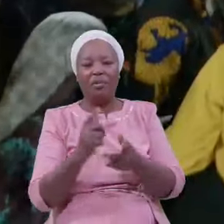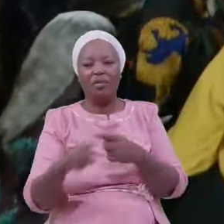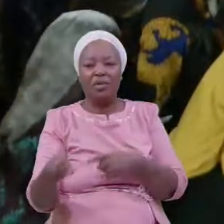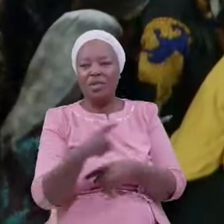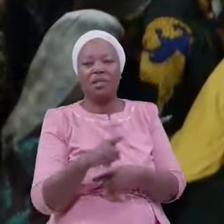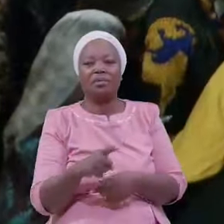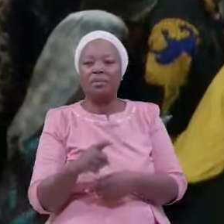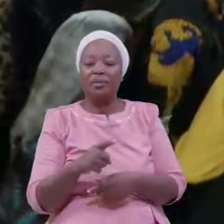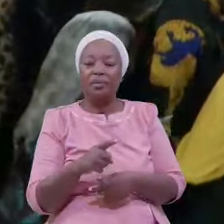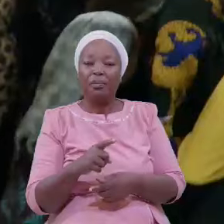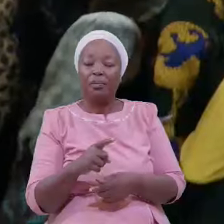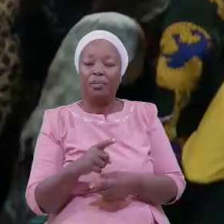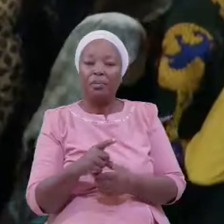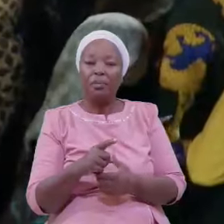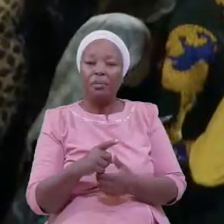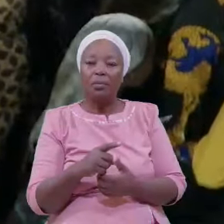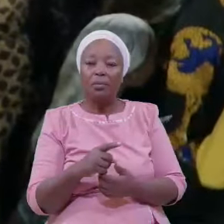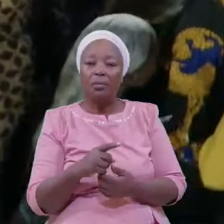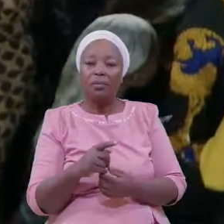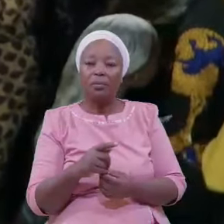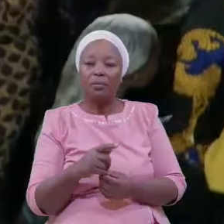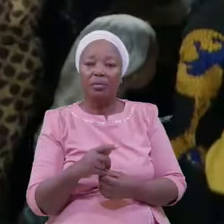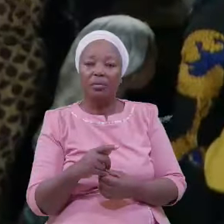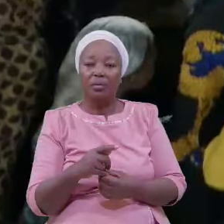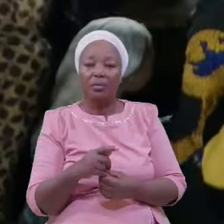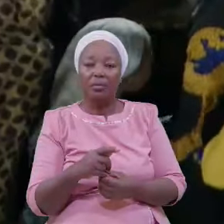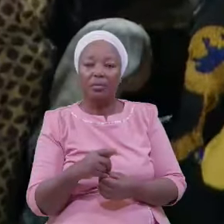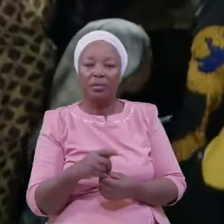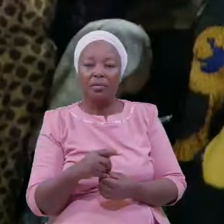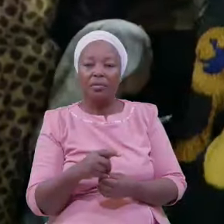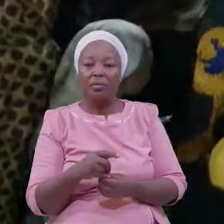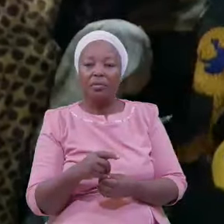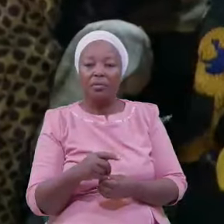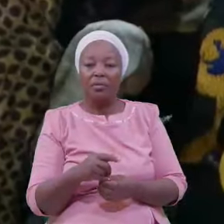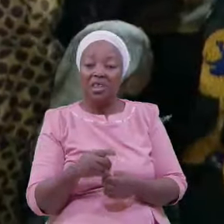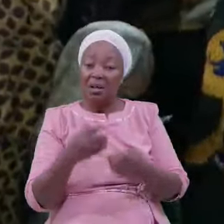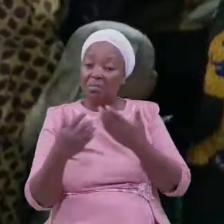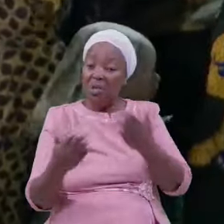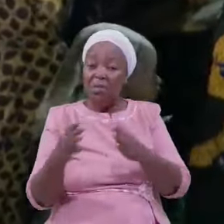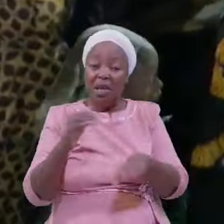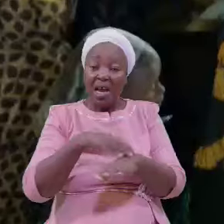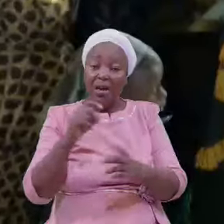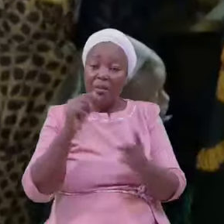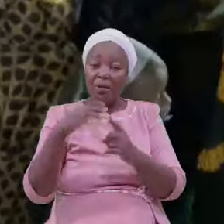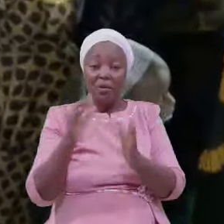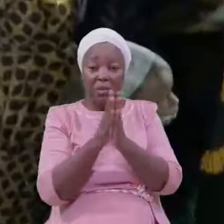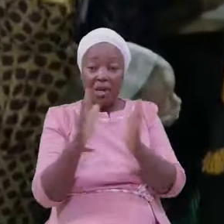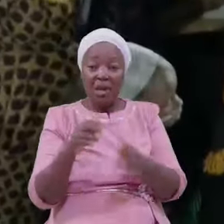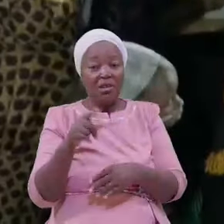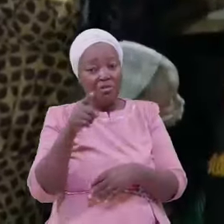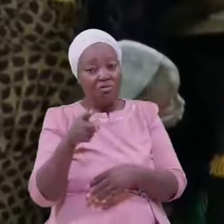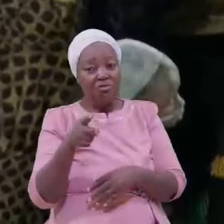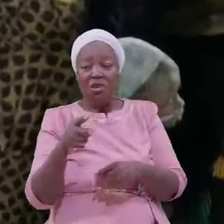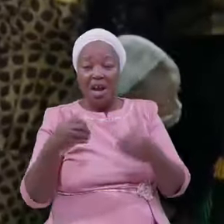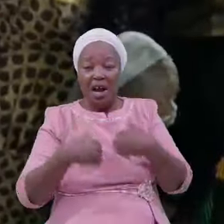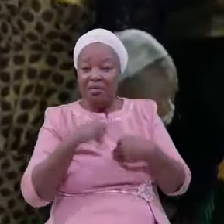that on your location church there, where people have given their life to Christ tonight, then let's listen to how we handle those